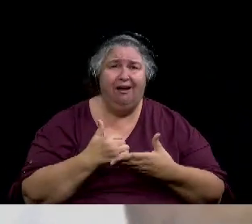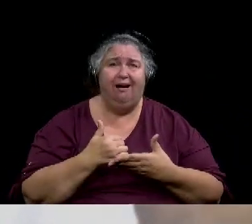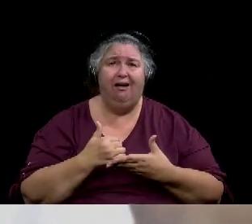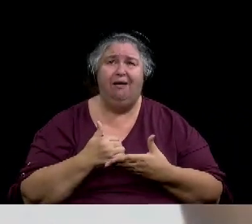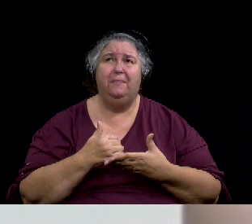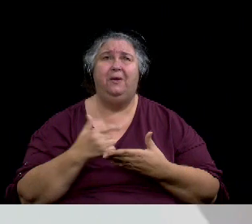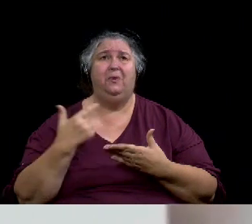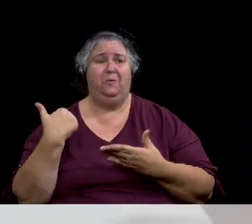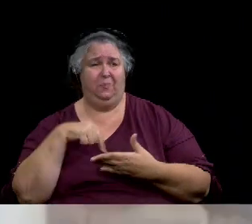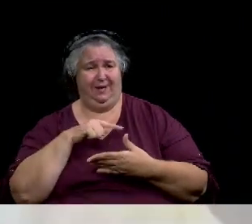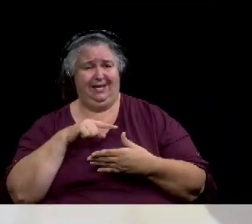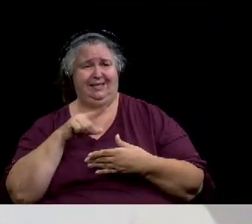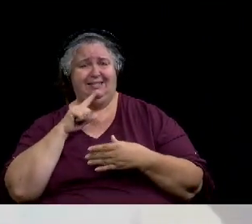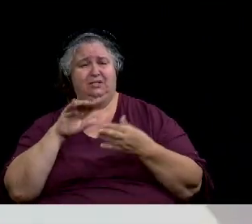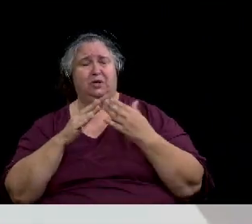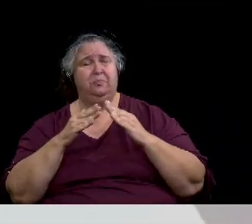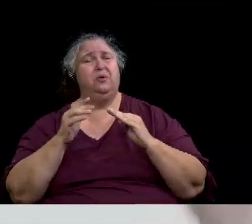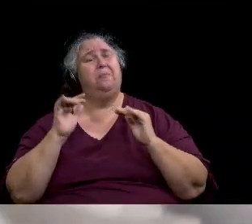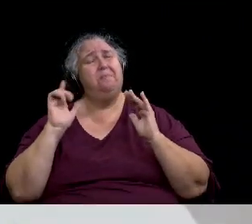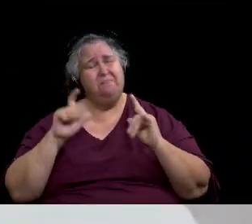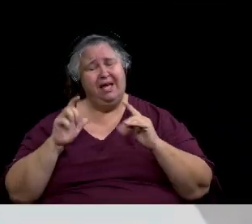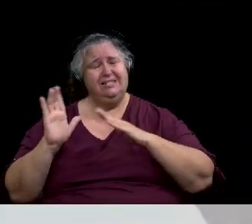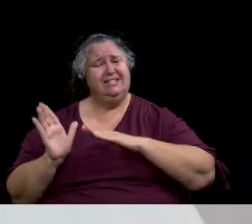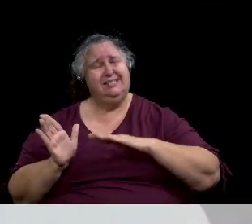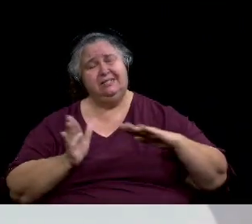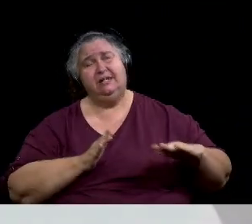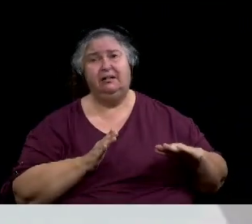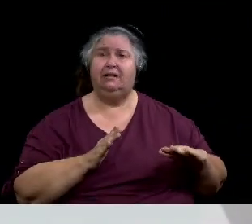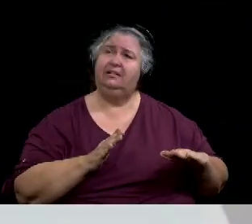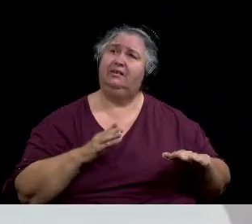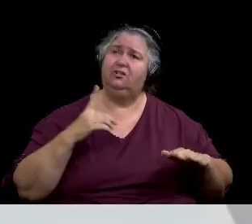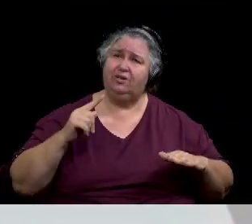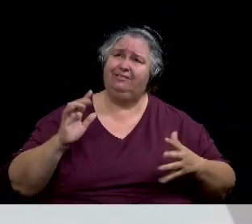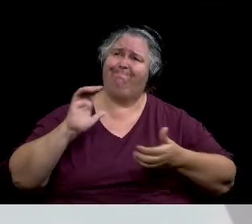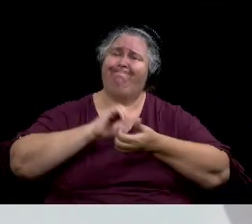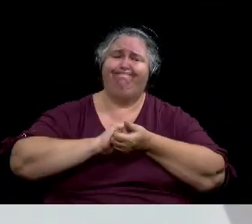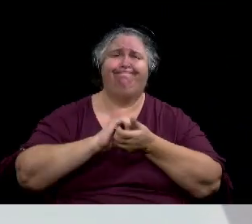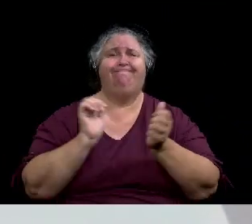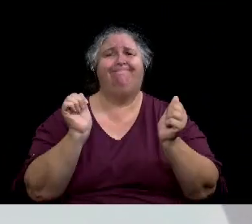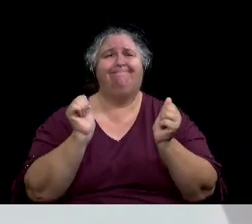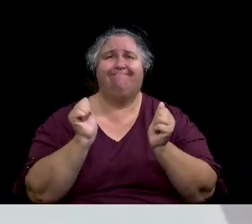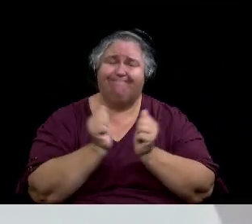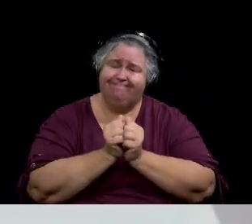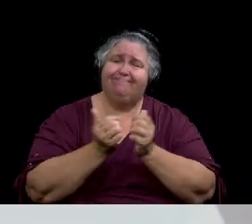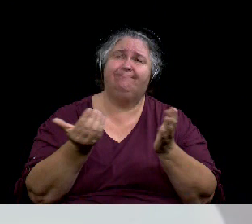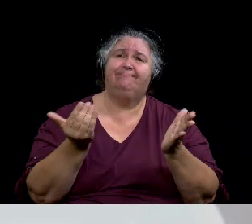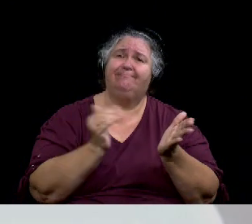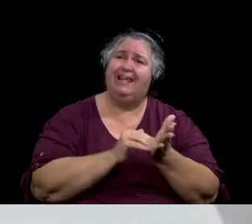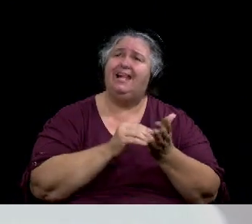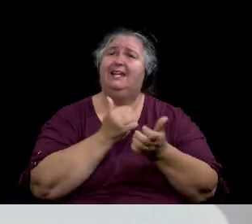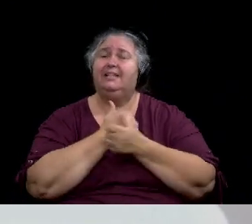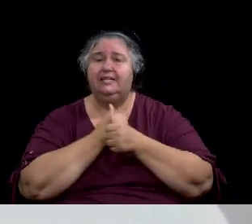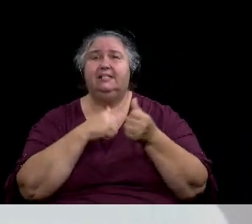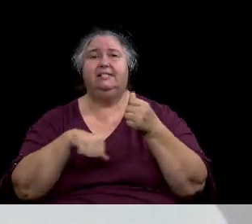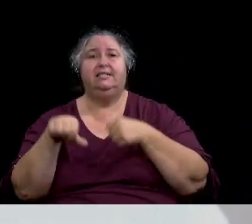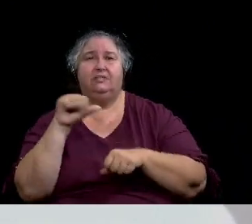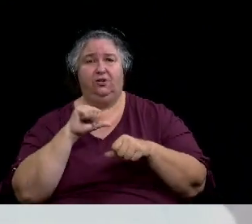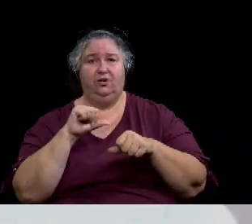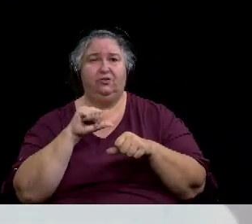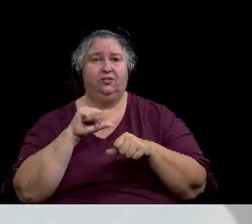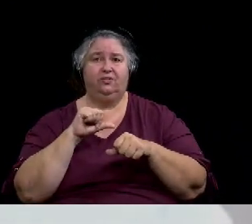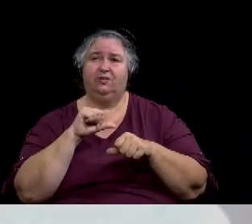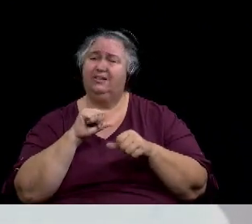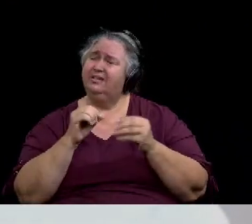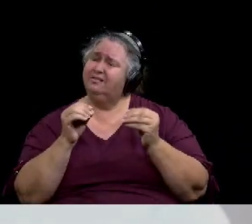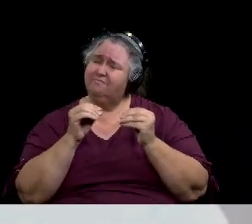as a community have to rise above that. We have to be the kind of people who love each other above all